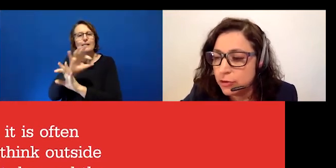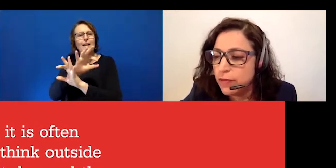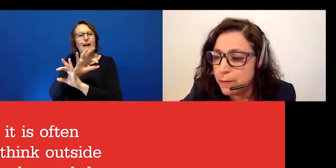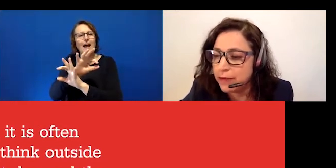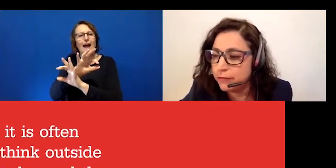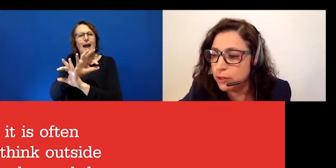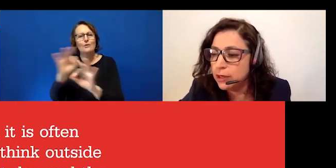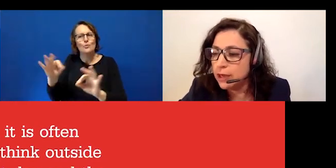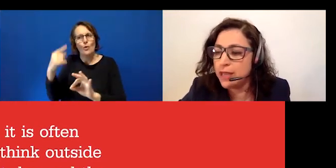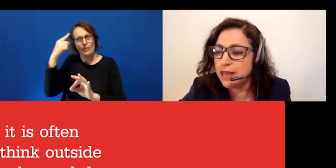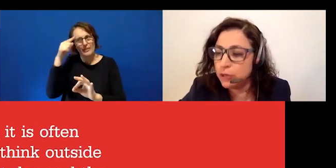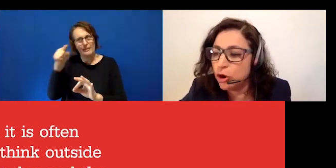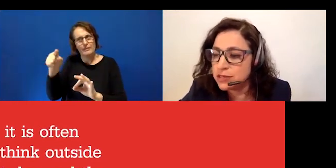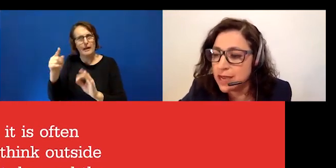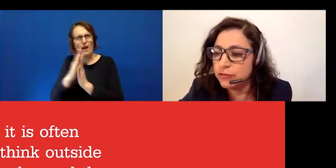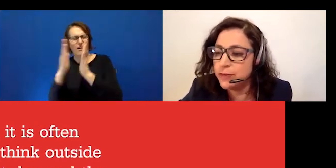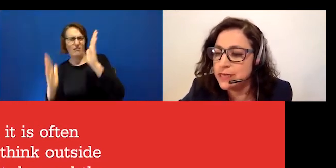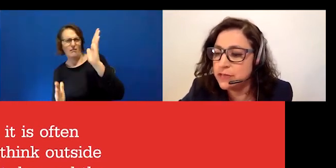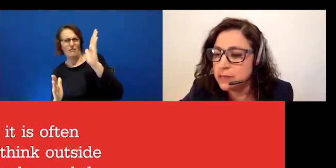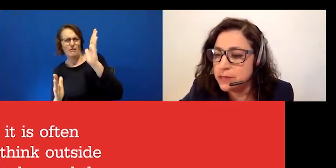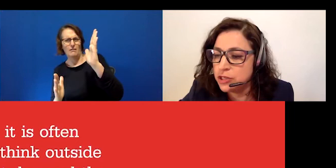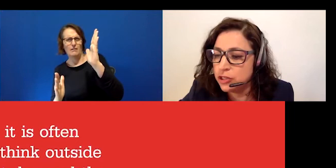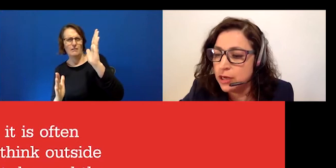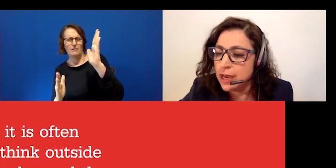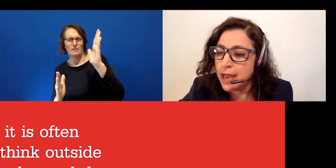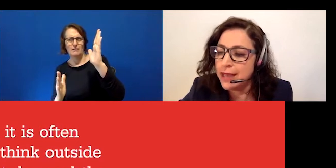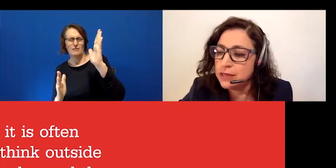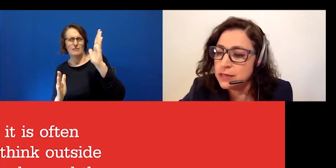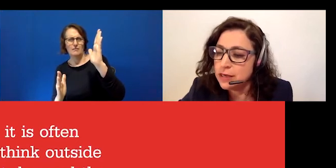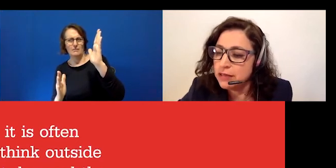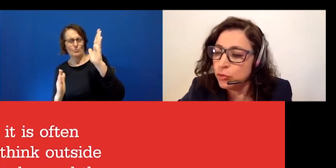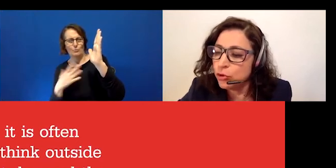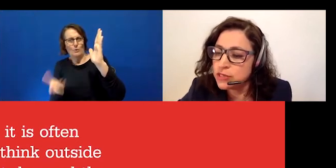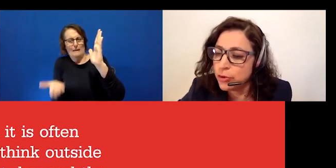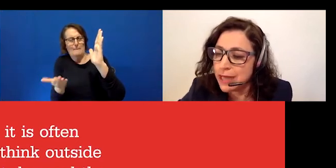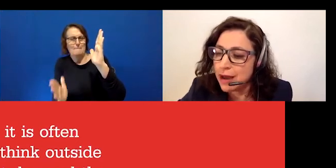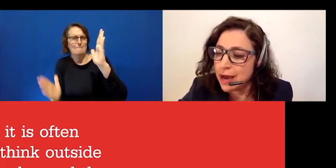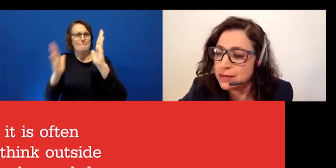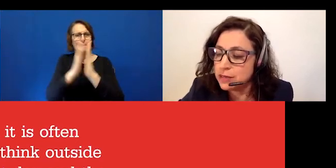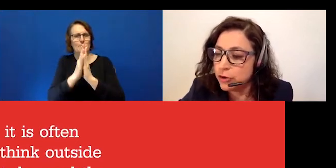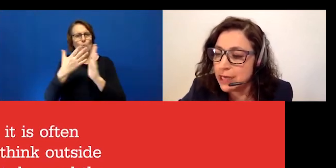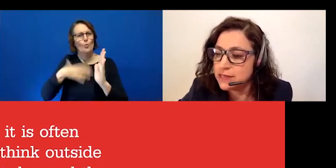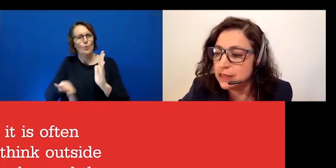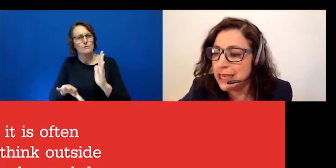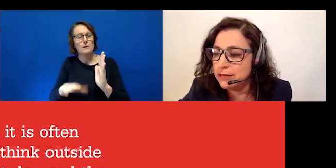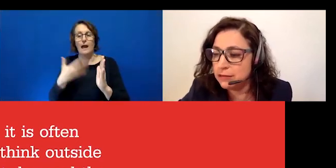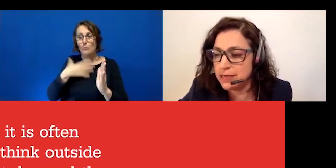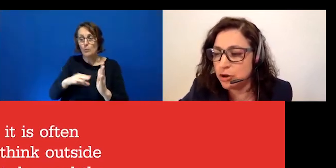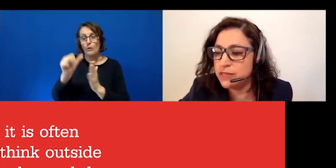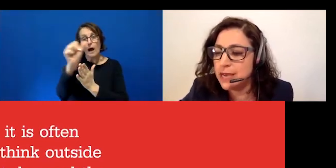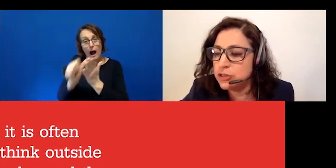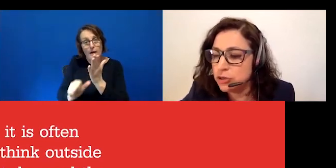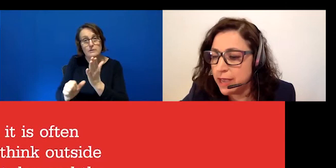of colour on the back foot, where they would not start from a deficit position, and that would also allow artists and creatives to lead